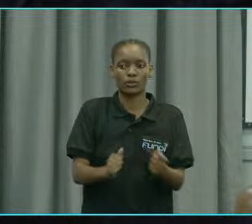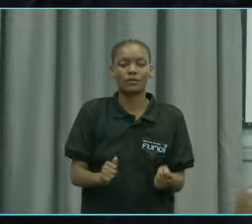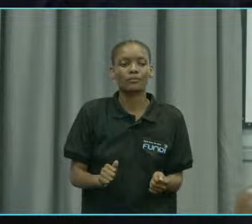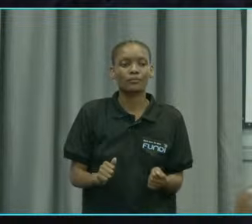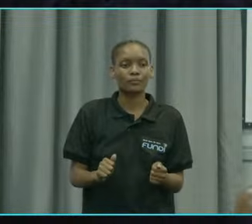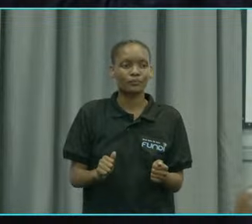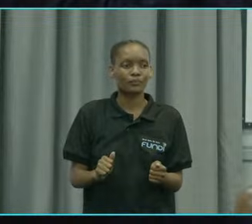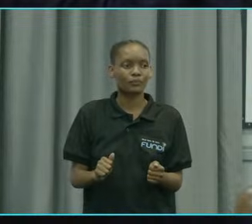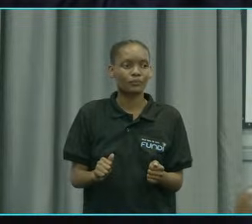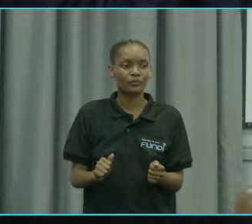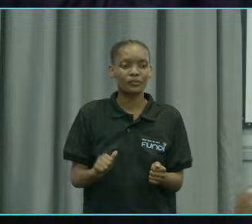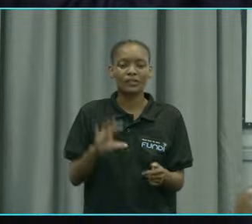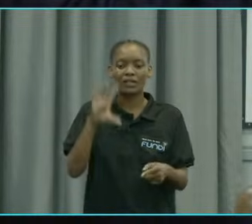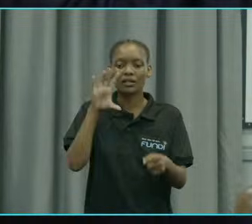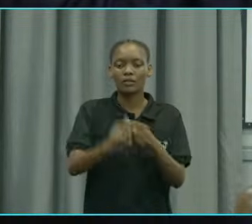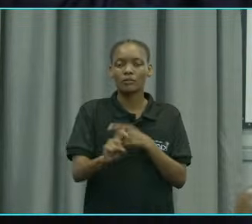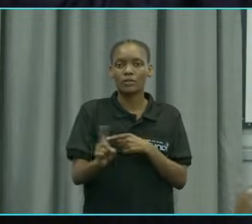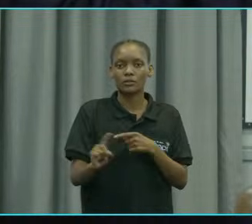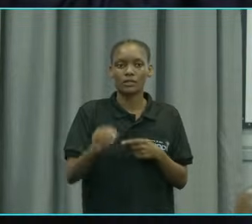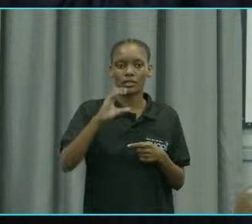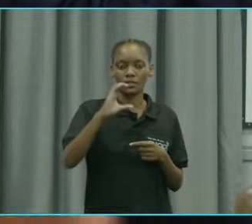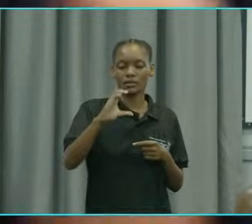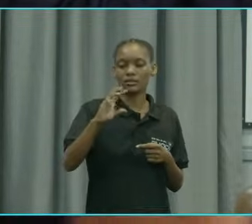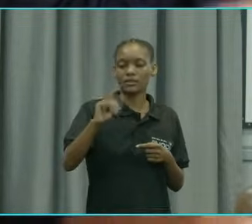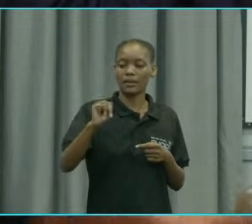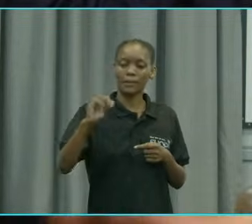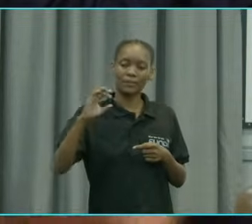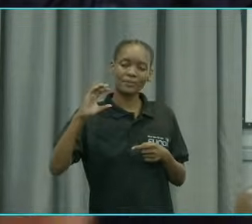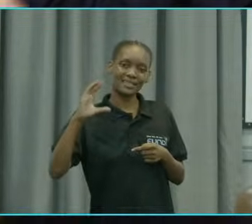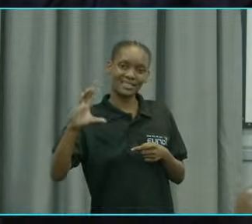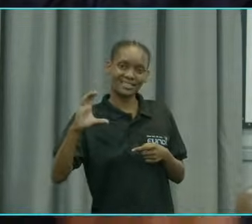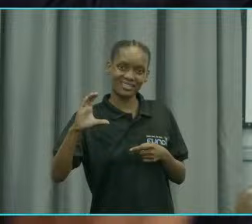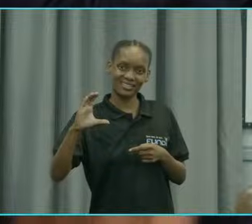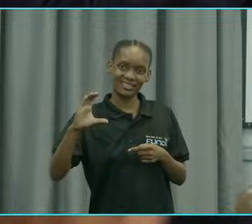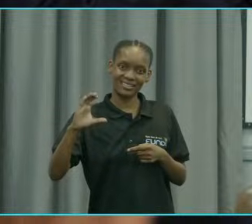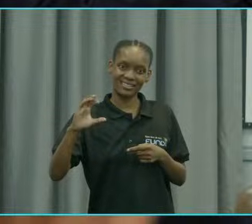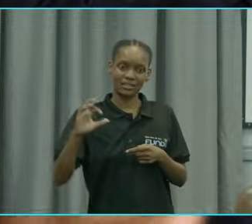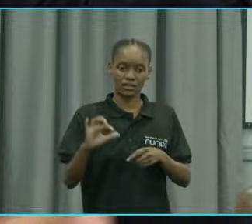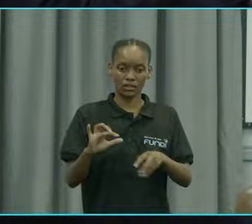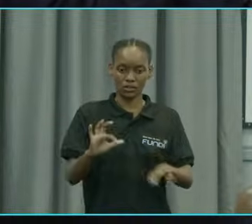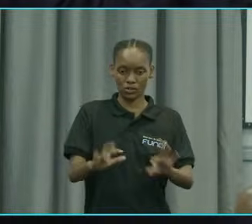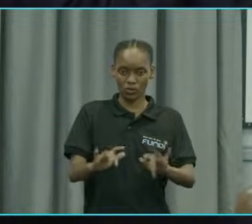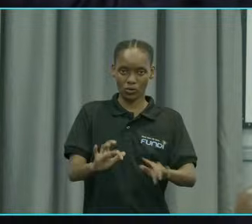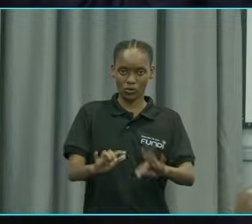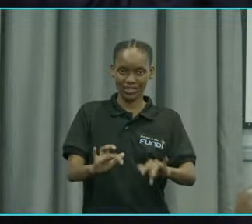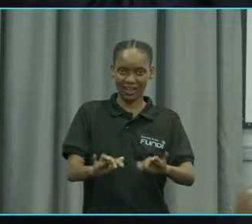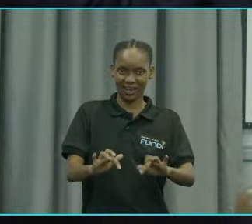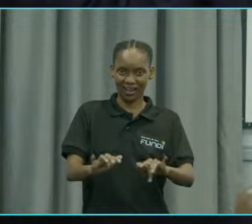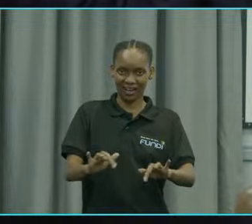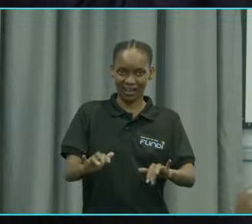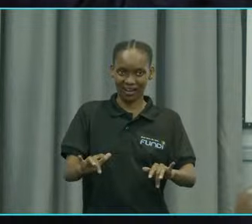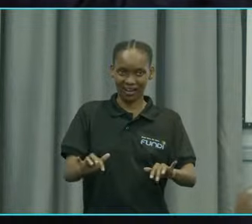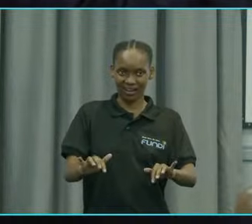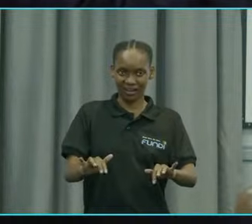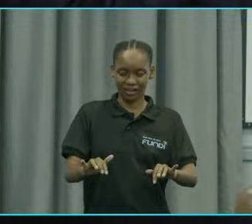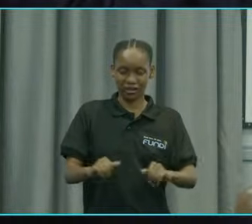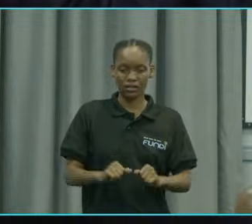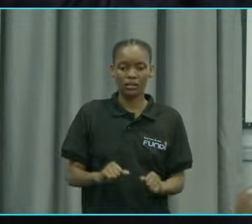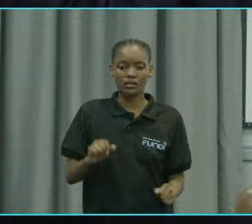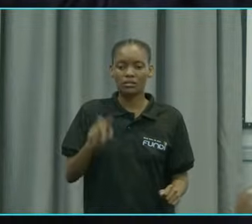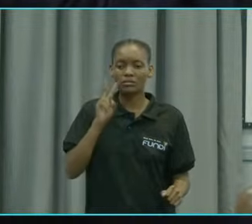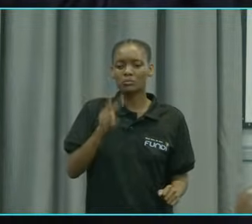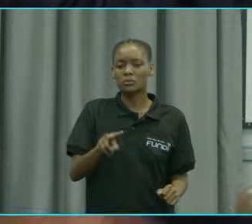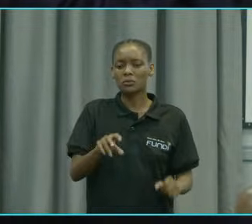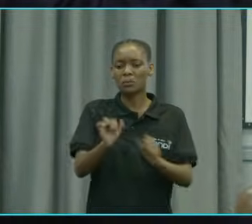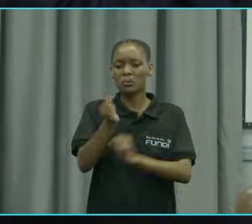workshop, and she found what we call a CNC, numerical control machines, the computer numerical control machines. She looks at the